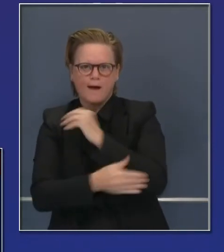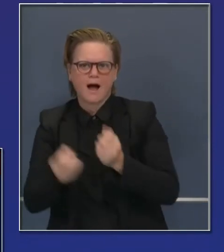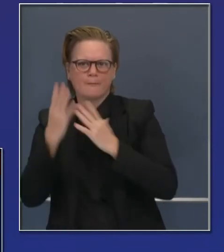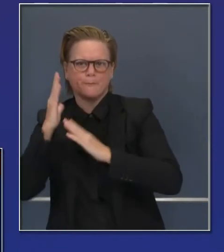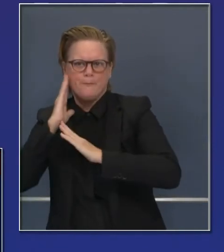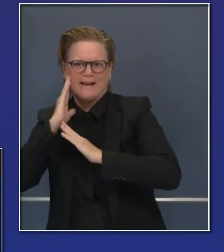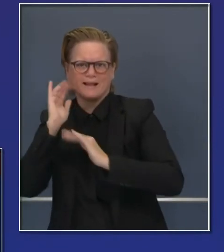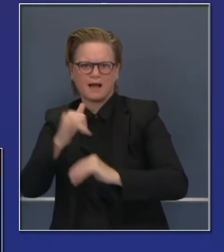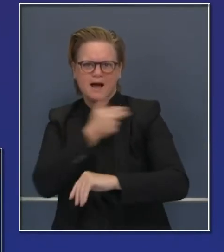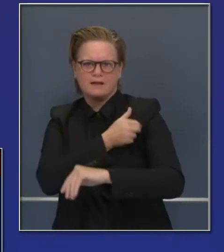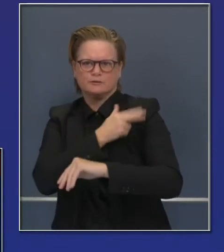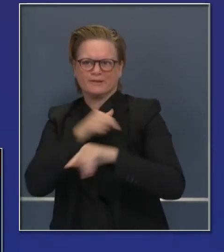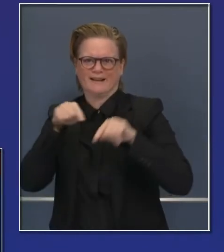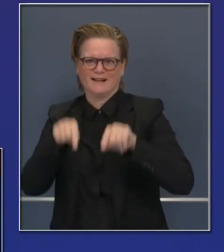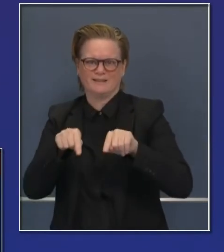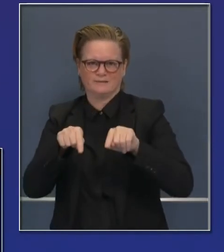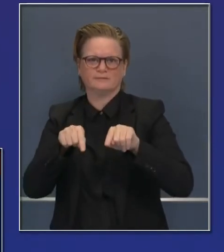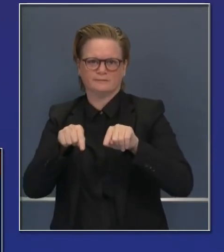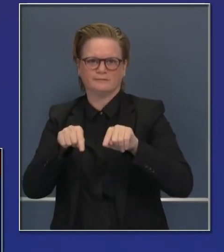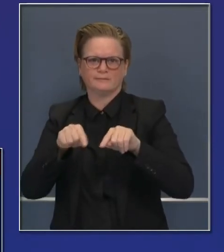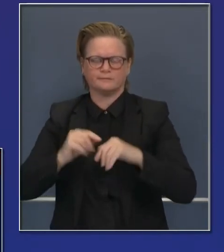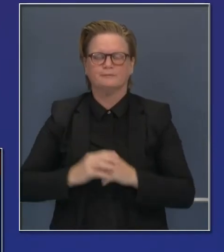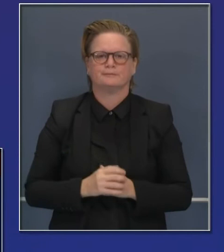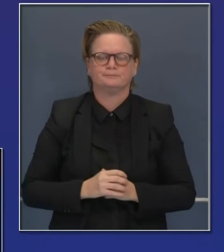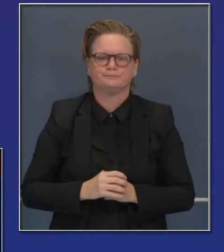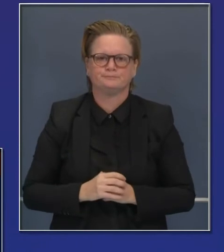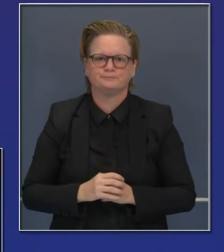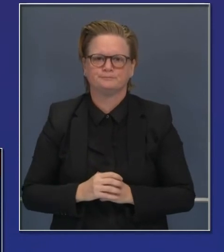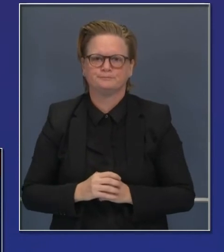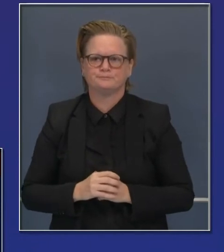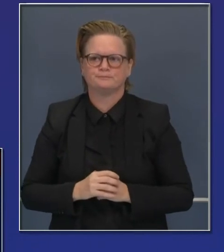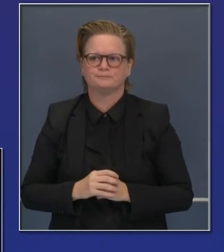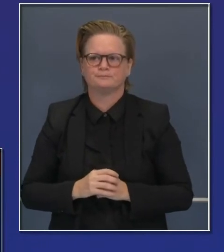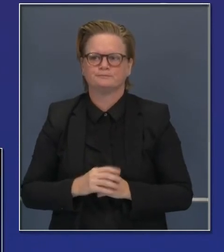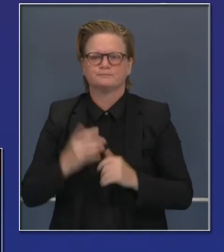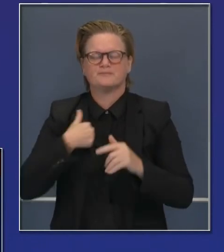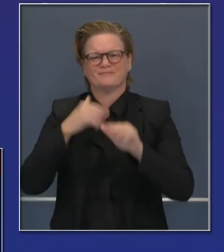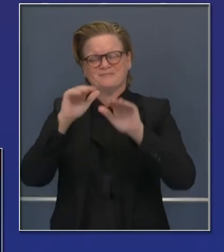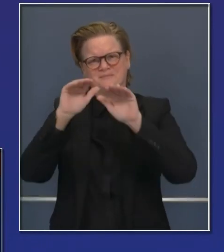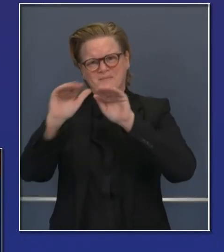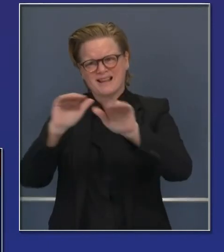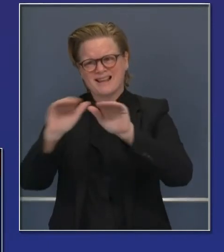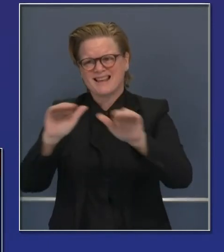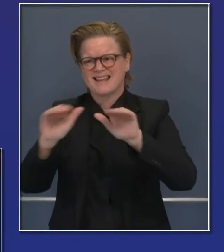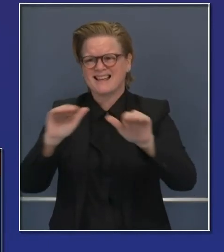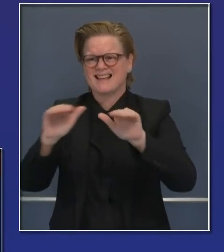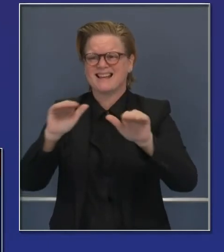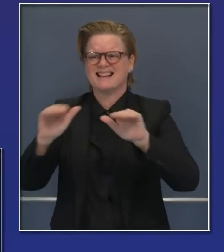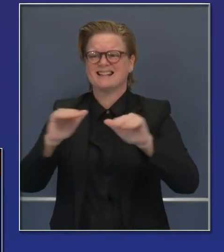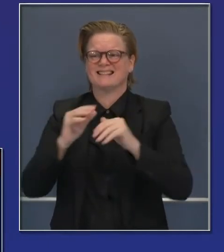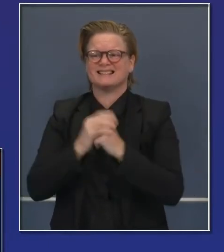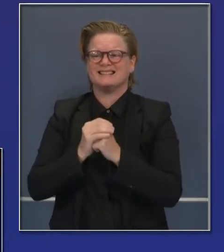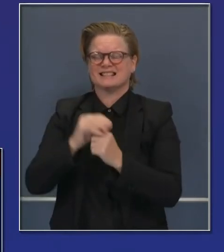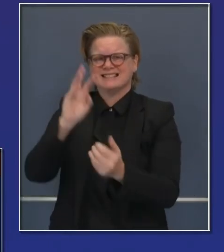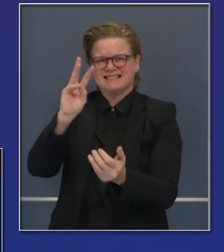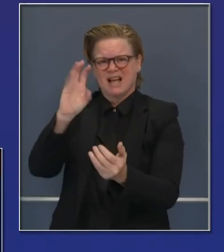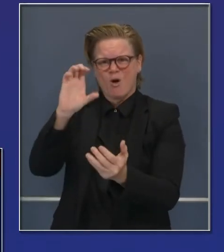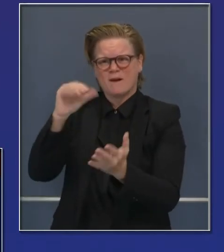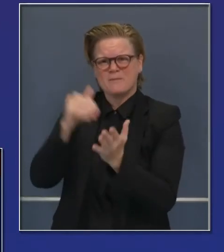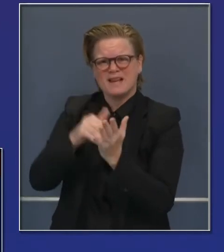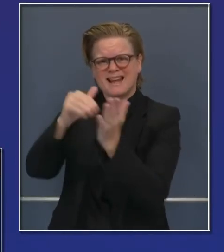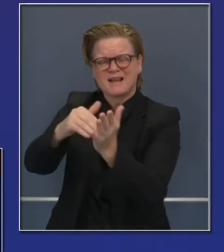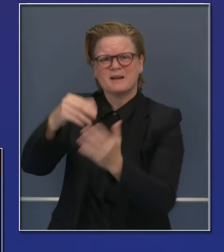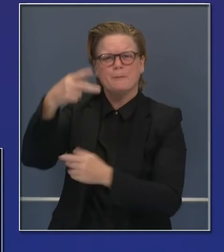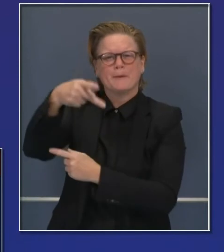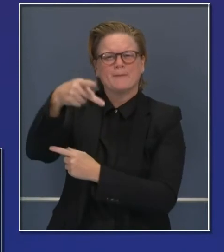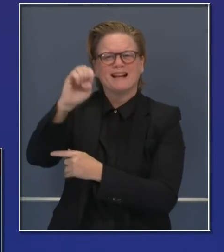you of our efforts. Over 600 million pieces of PPE have already been distributed. In addition to those